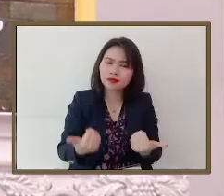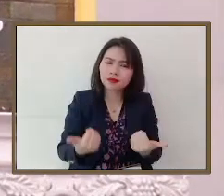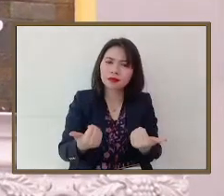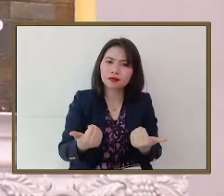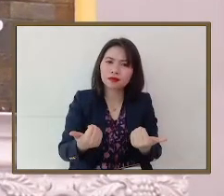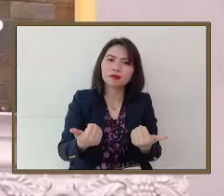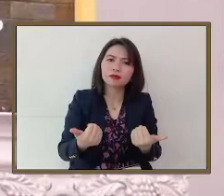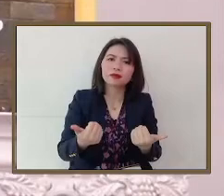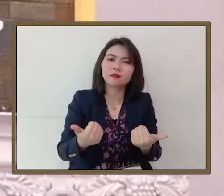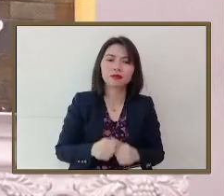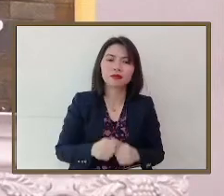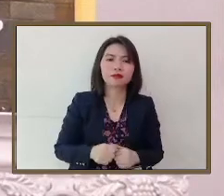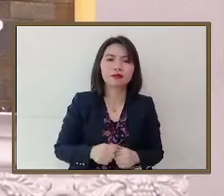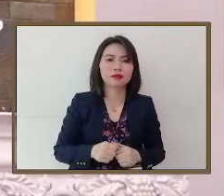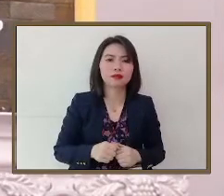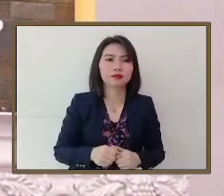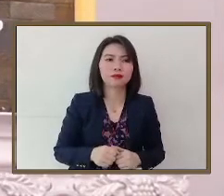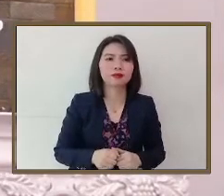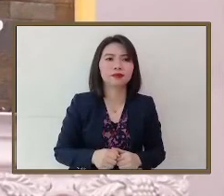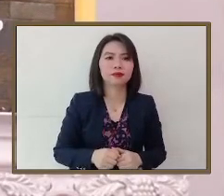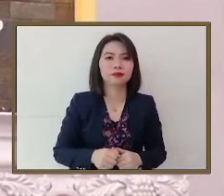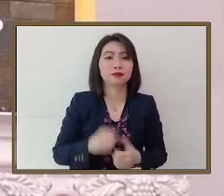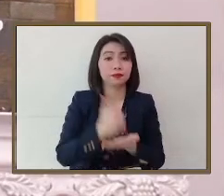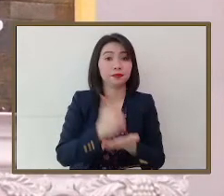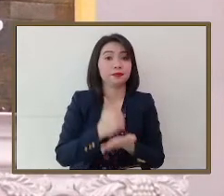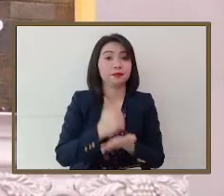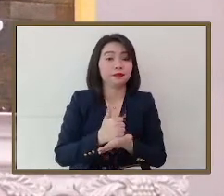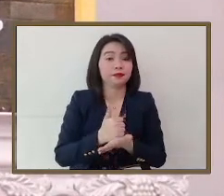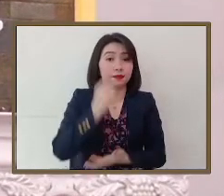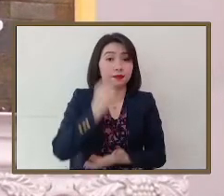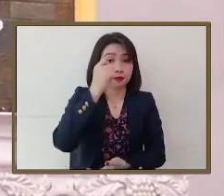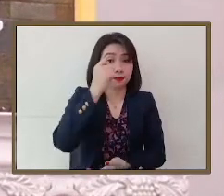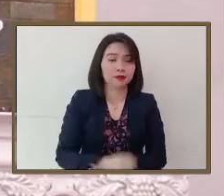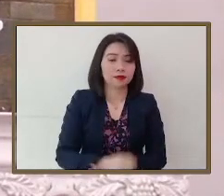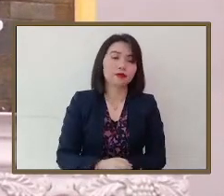on. Come on. Talk to me if you can.